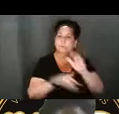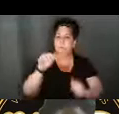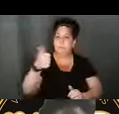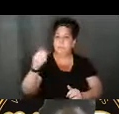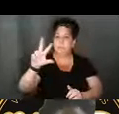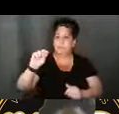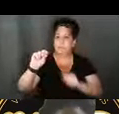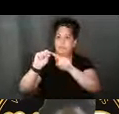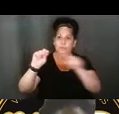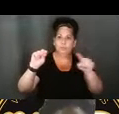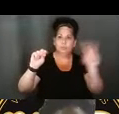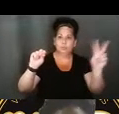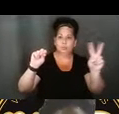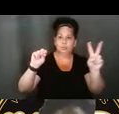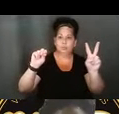10:30 to 2 p.m.